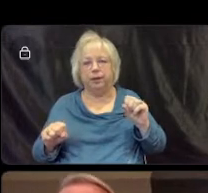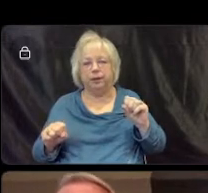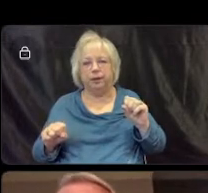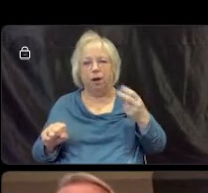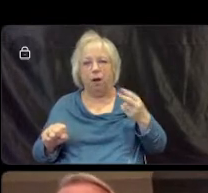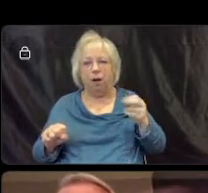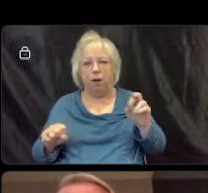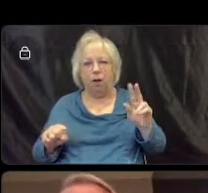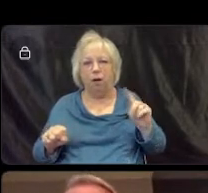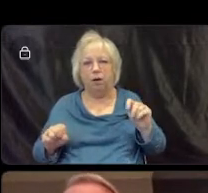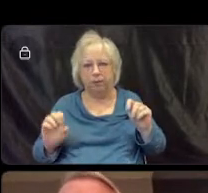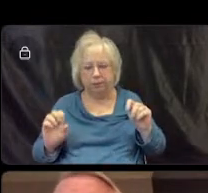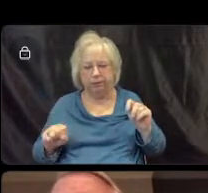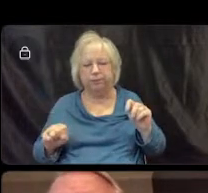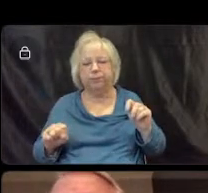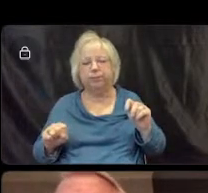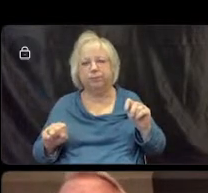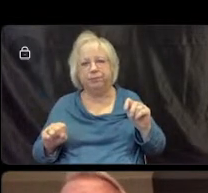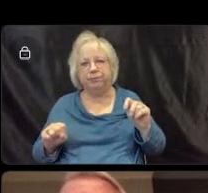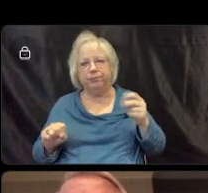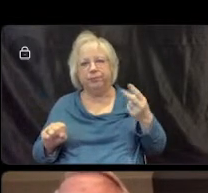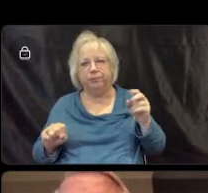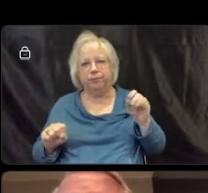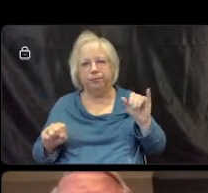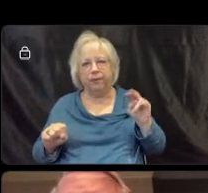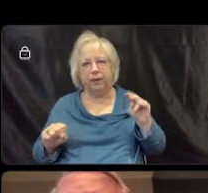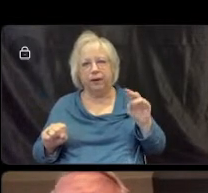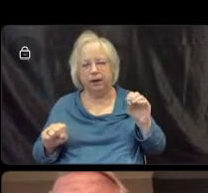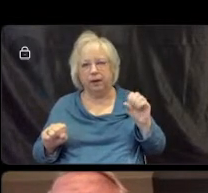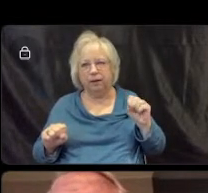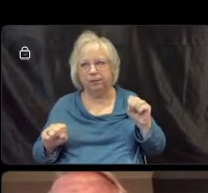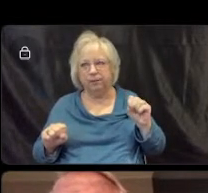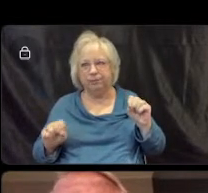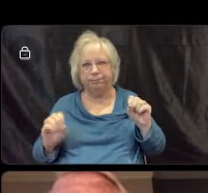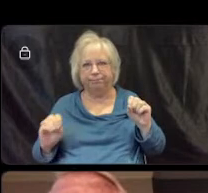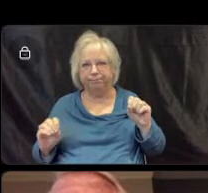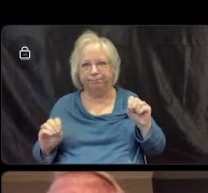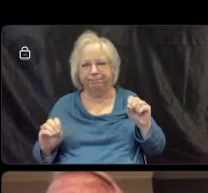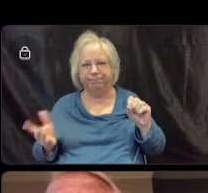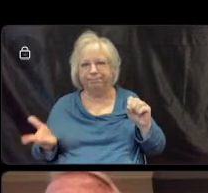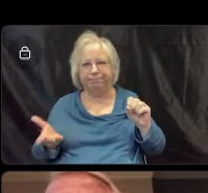Hart. Yes. Haynes.